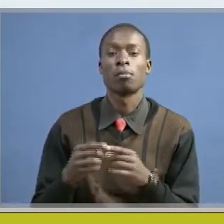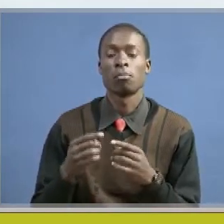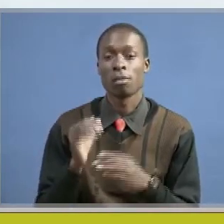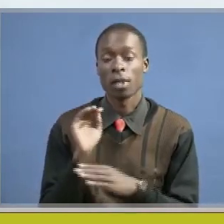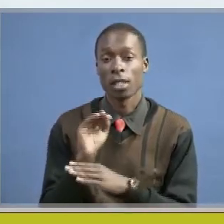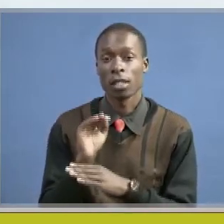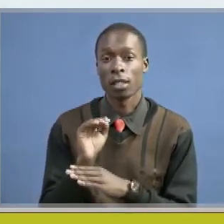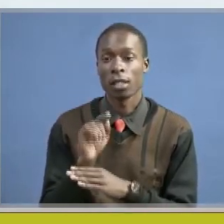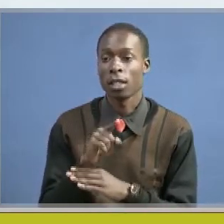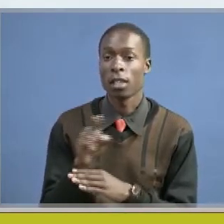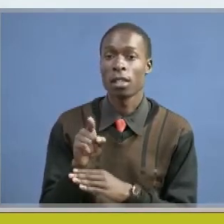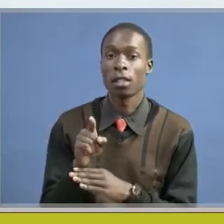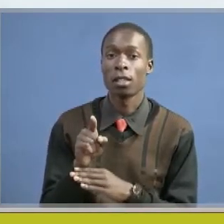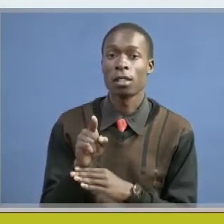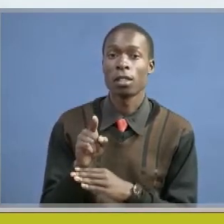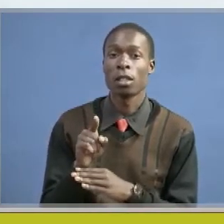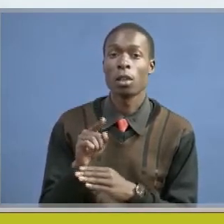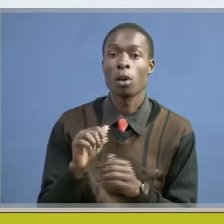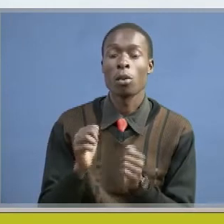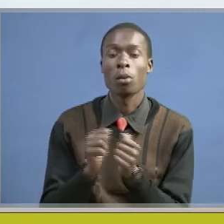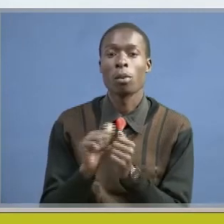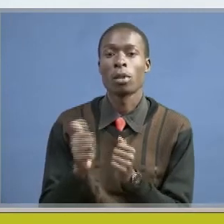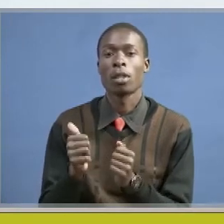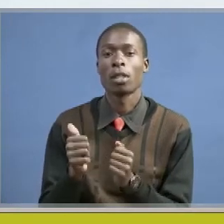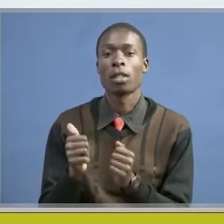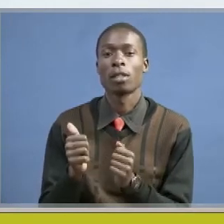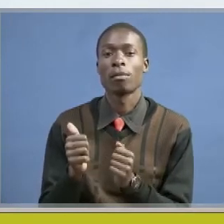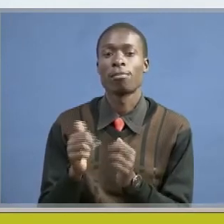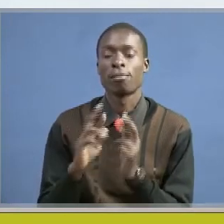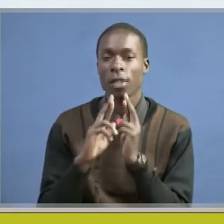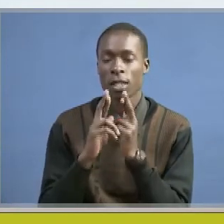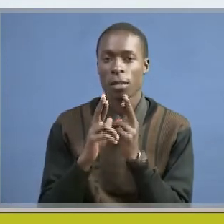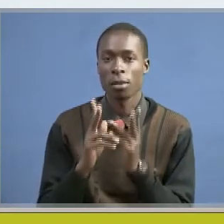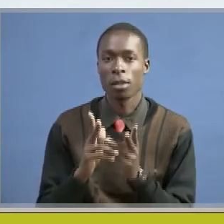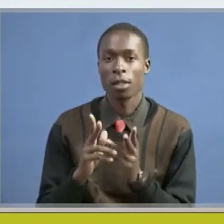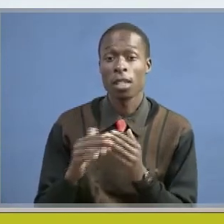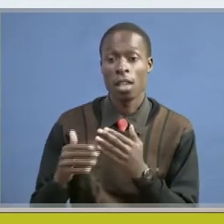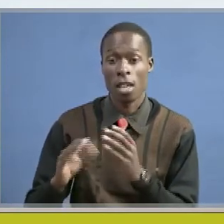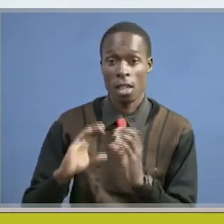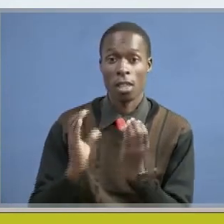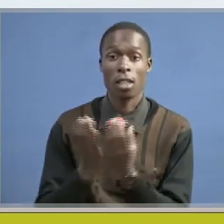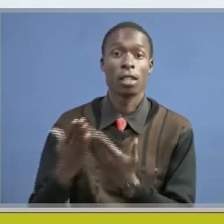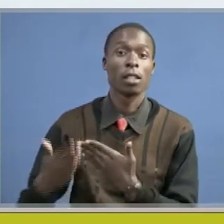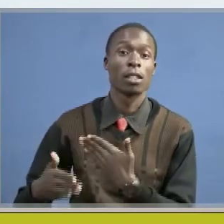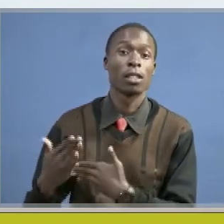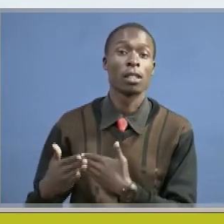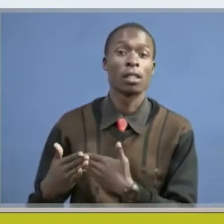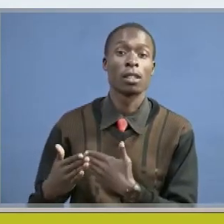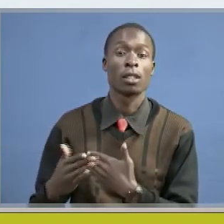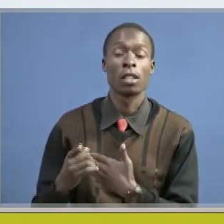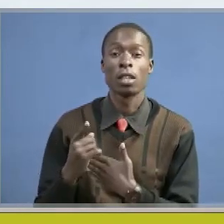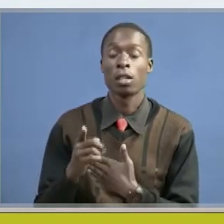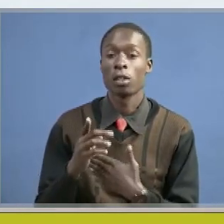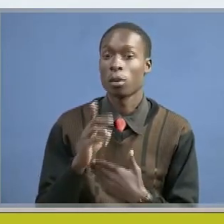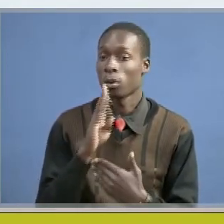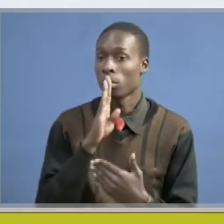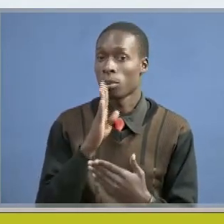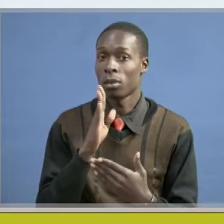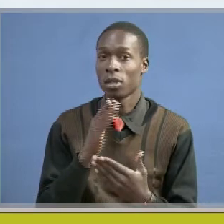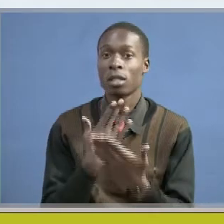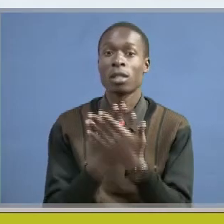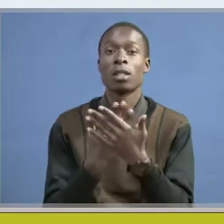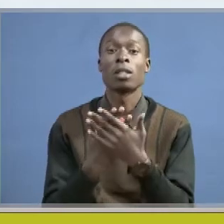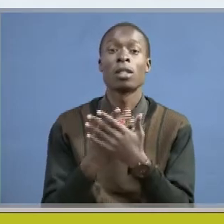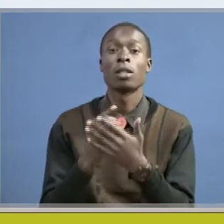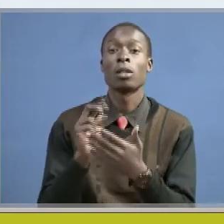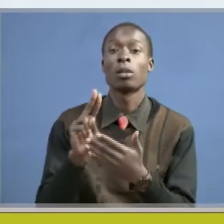you, loving Jude Ombago, together with the other respondents, that is your classmates, he's praying that you be held at the Ugunja